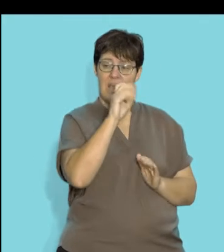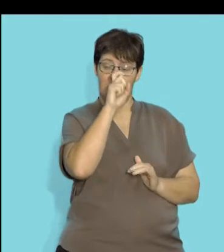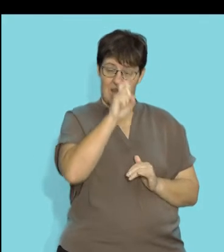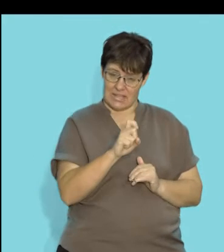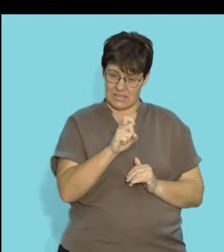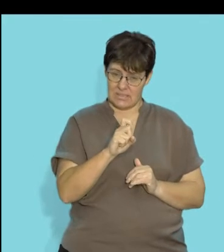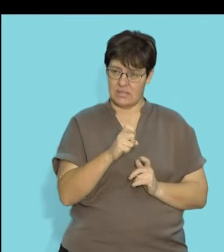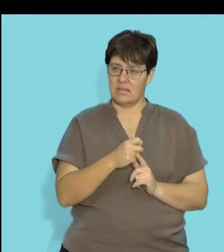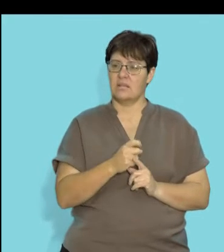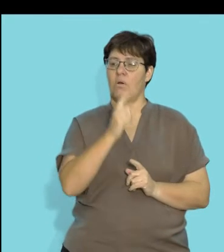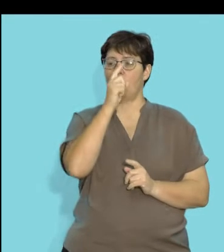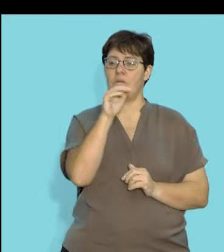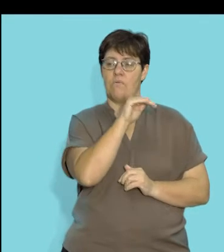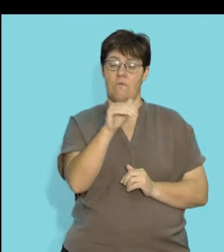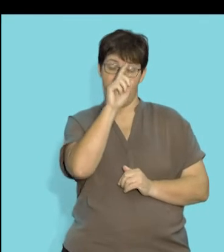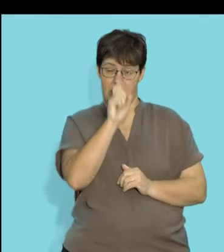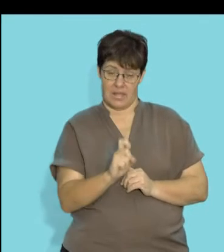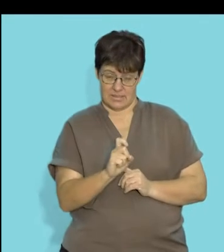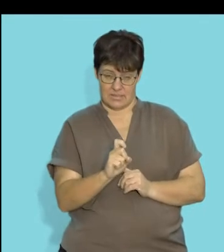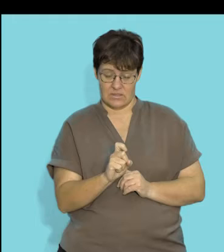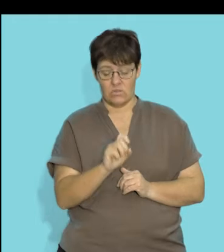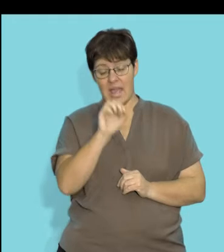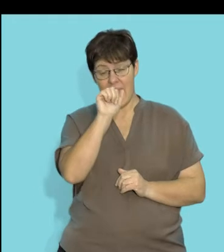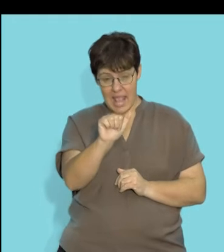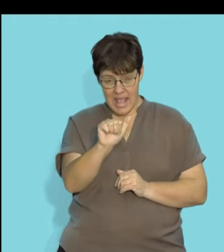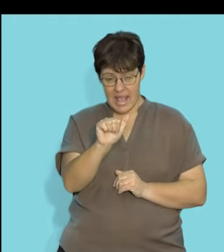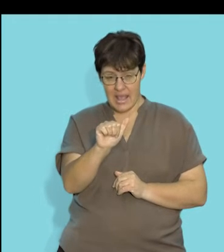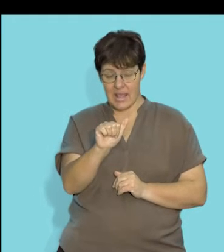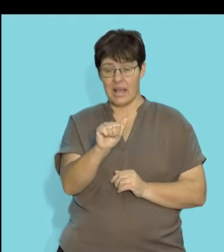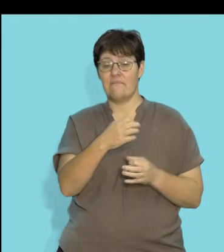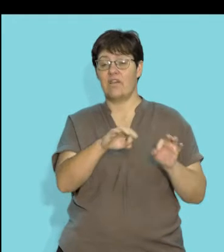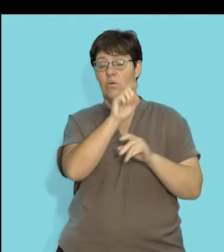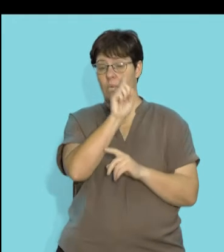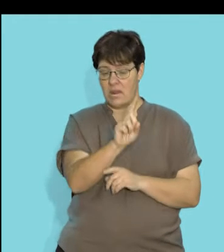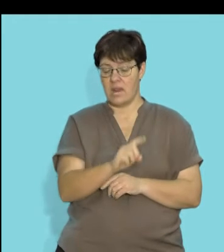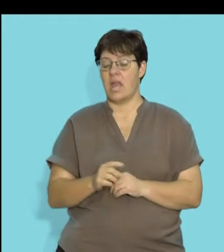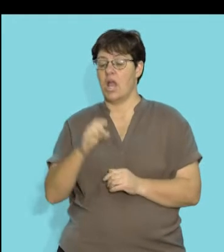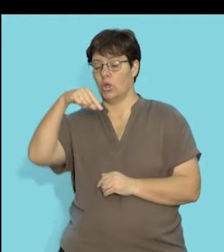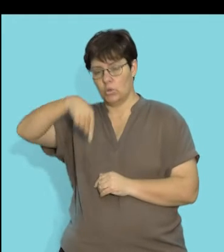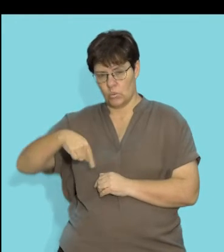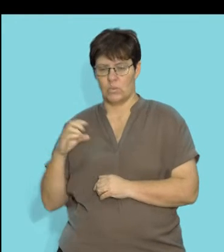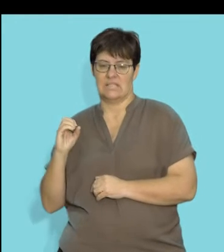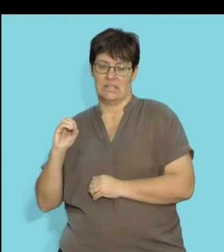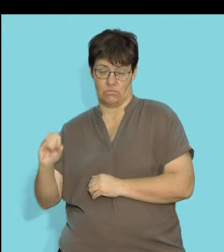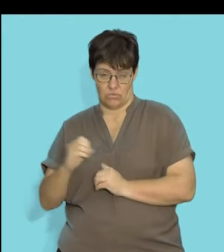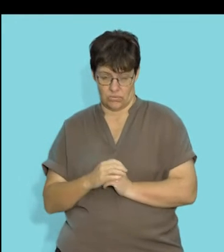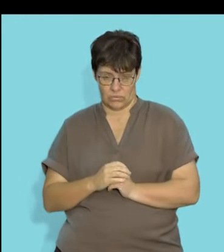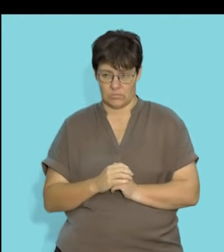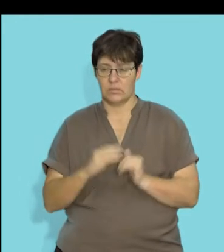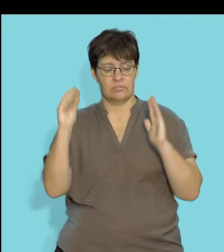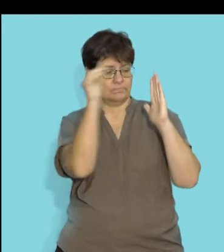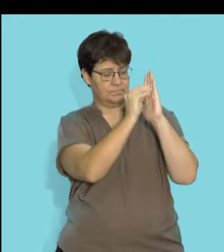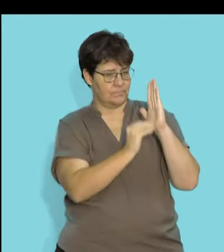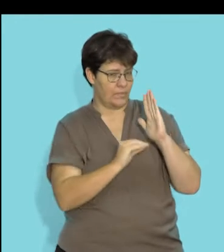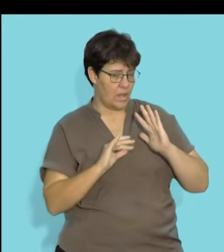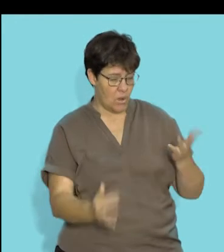x is equals to 1 over x. So the a value is 1, the q value is 0. If I want to